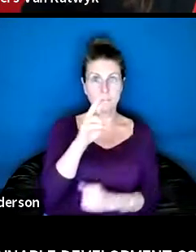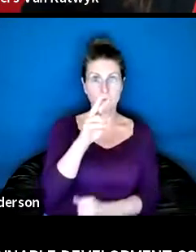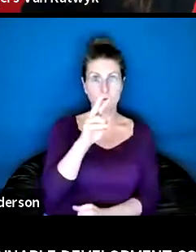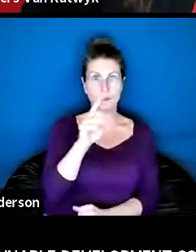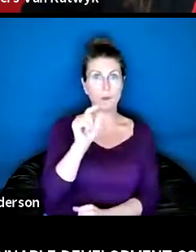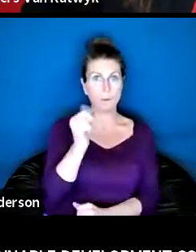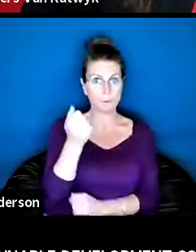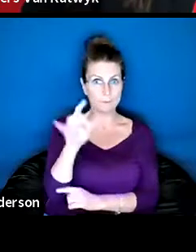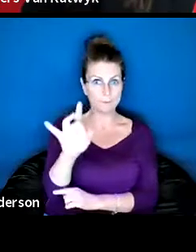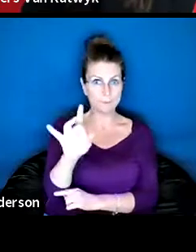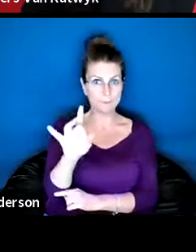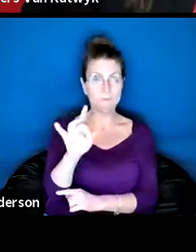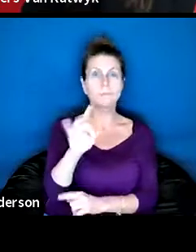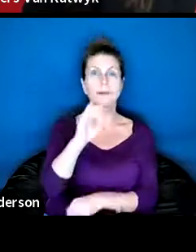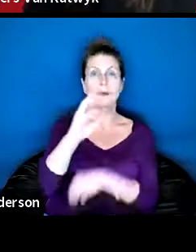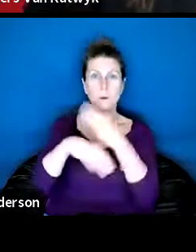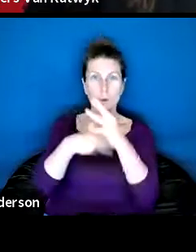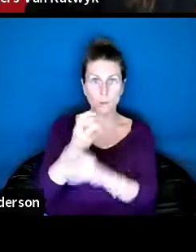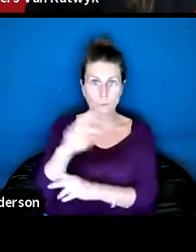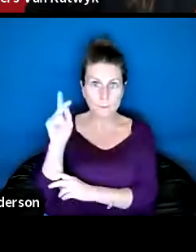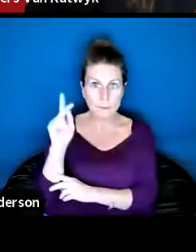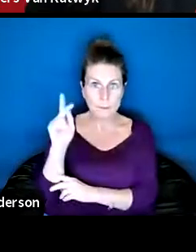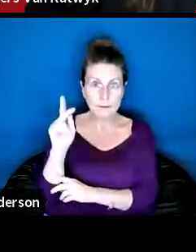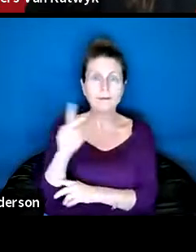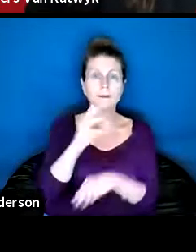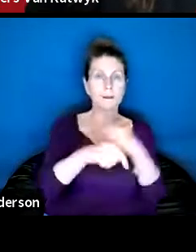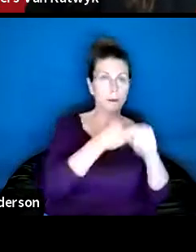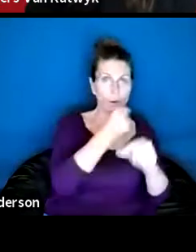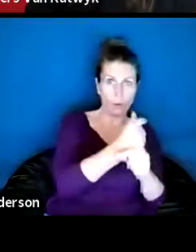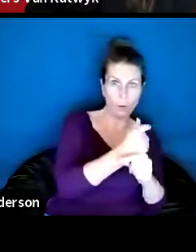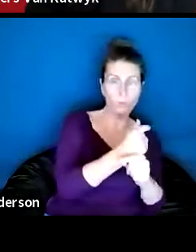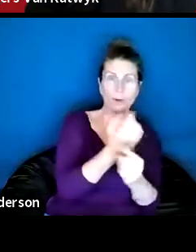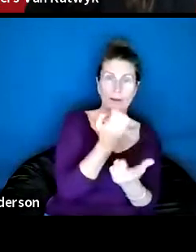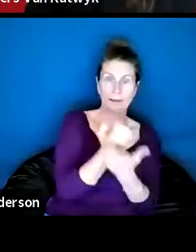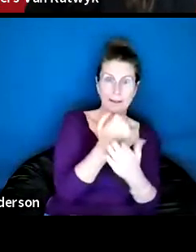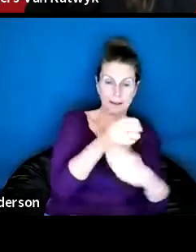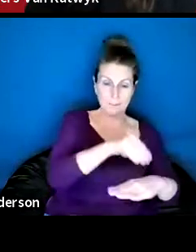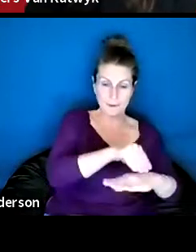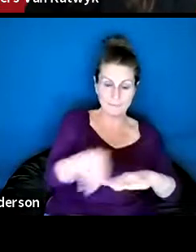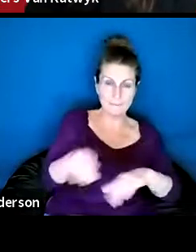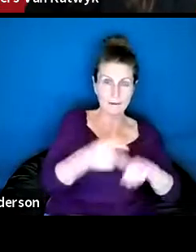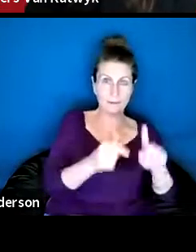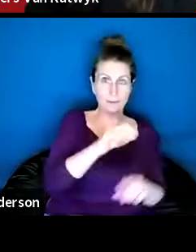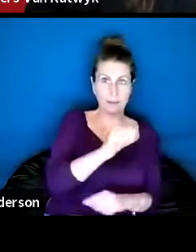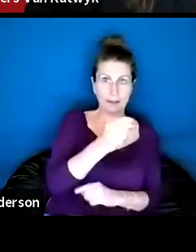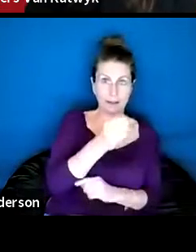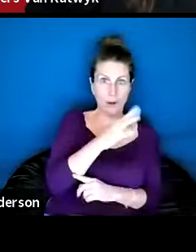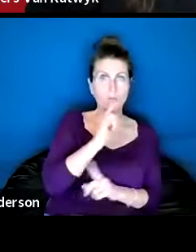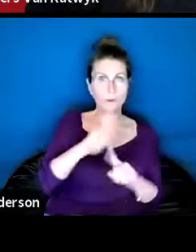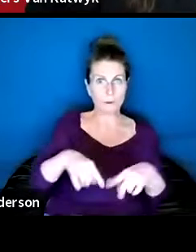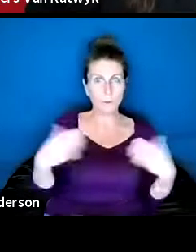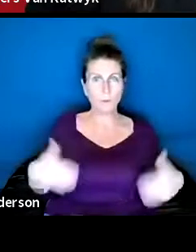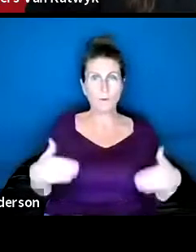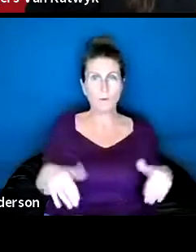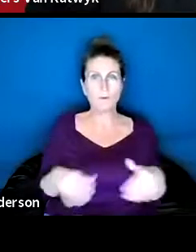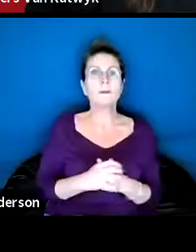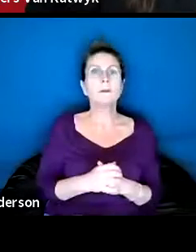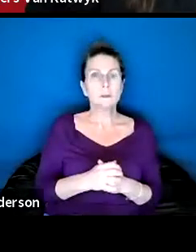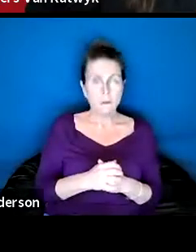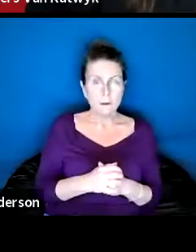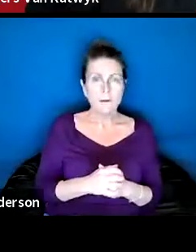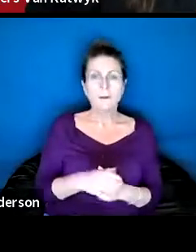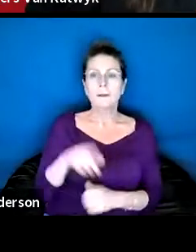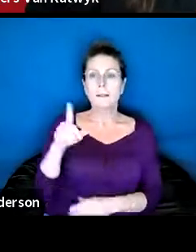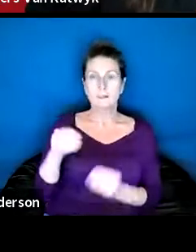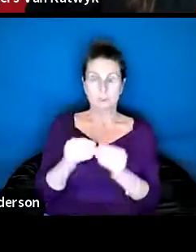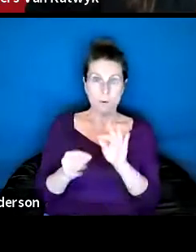the World Bank reported that the global economic impact of AMR is differential, with AMR being